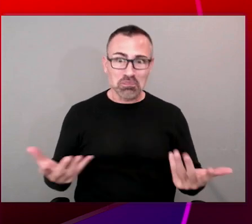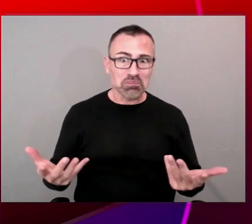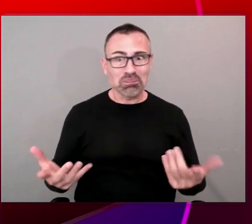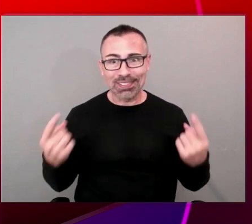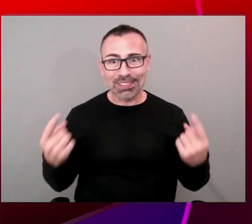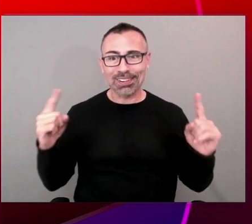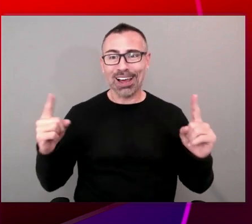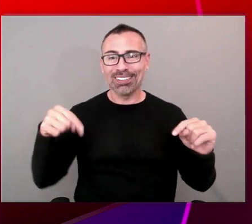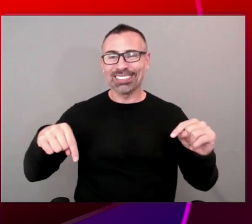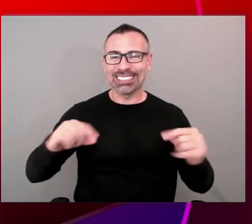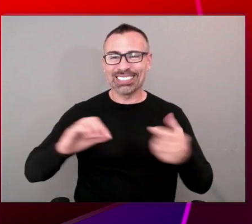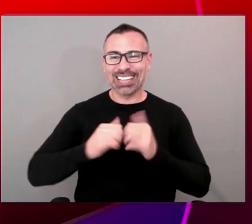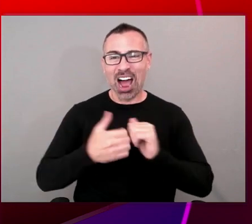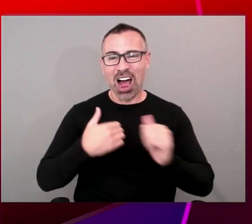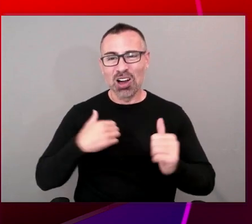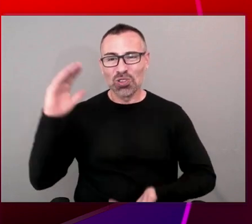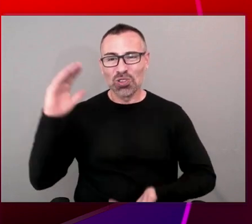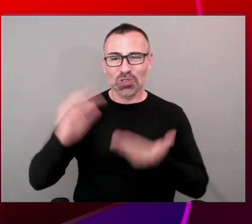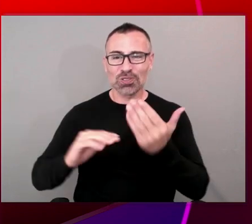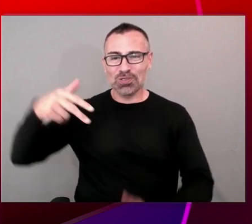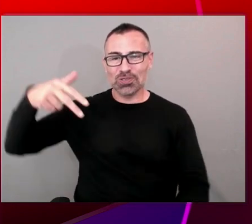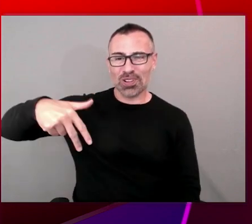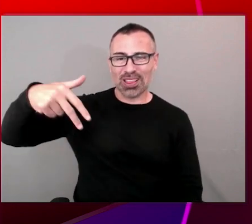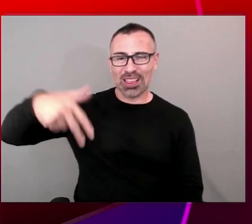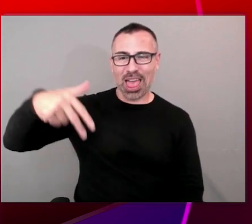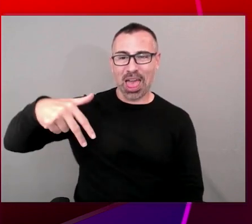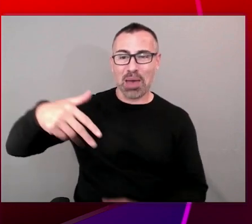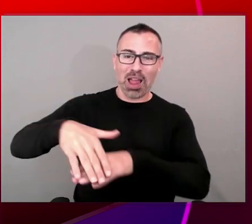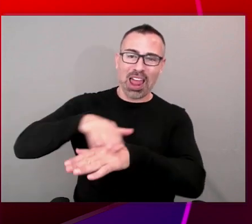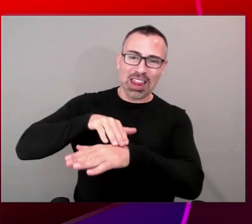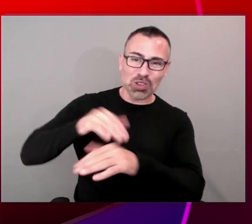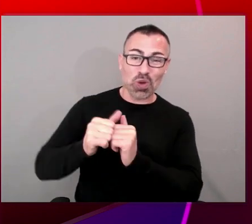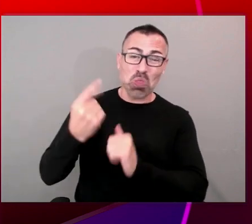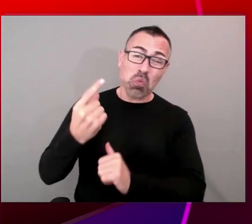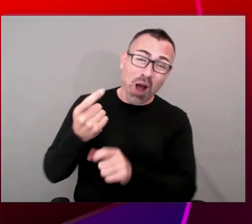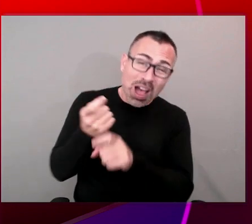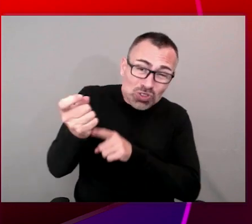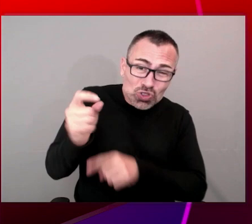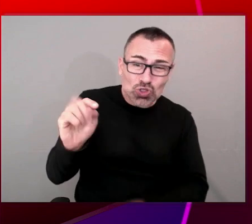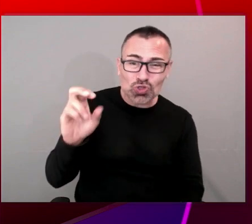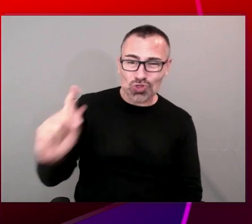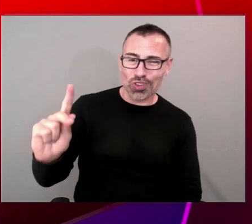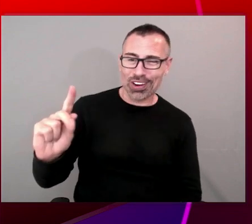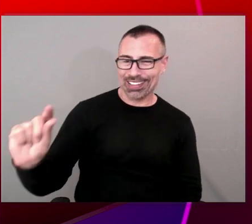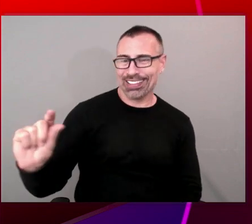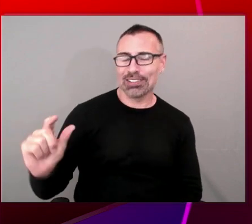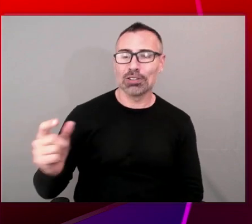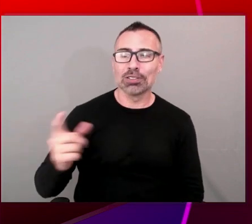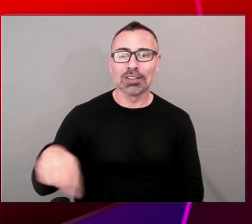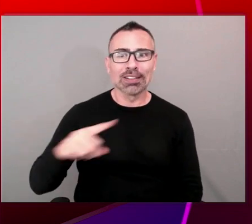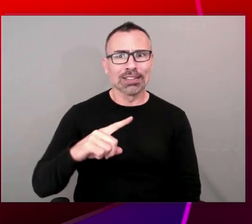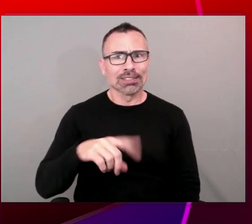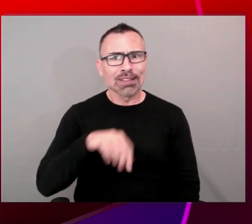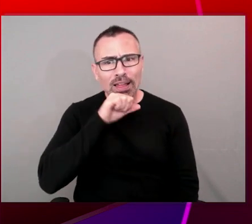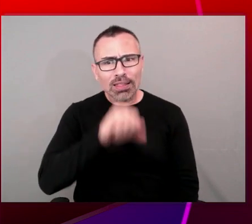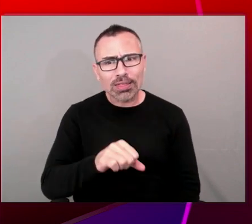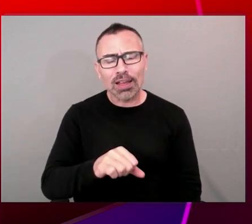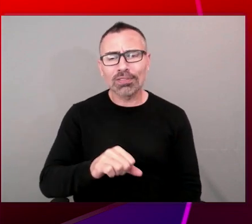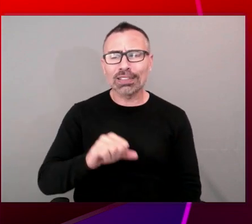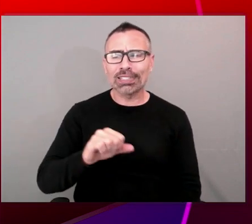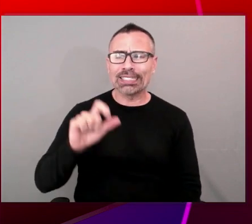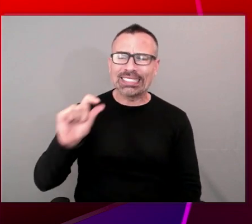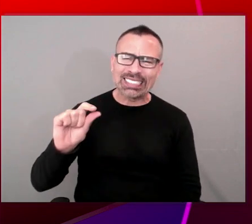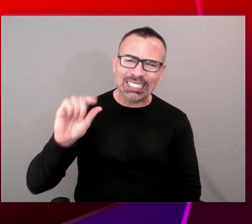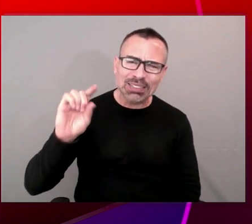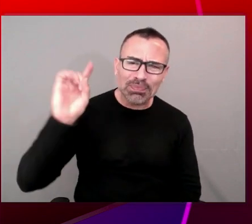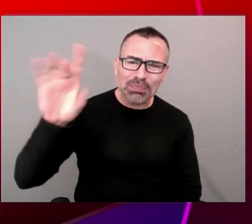your Lambda latencies with one little trick, right? These lovely little tidbits of really arcane